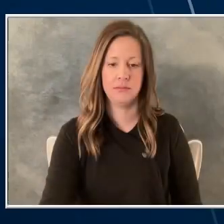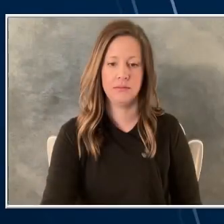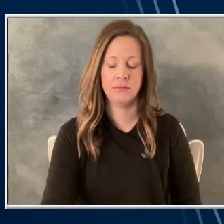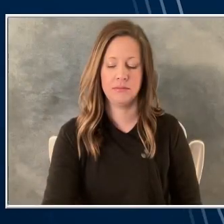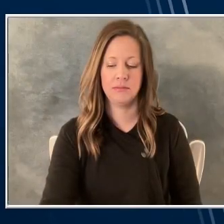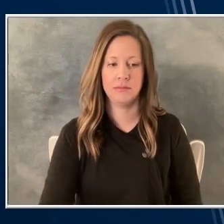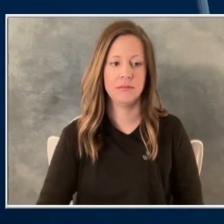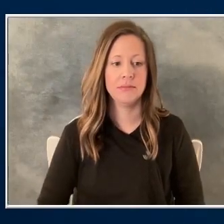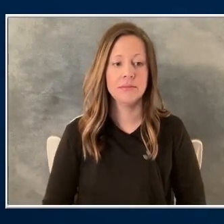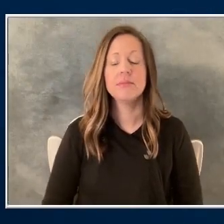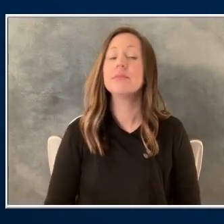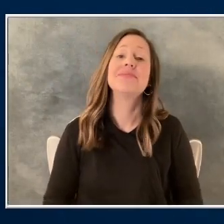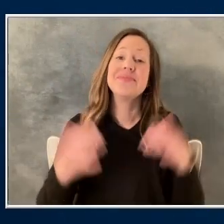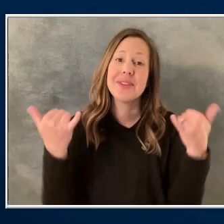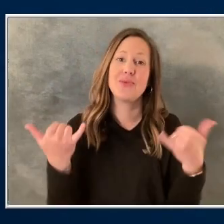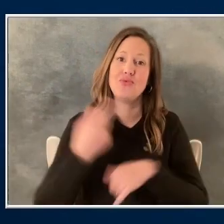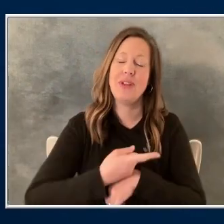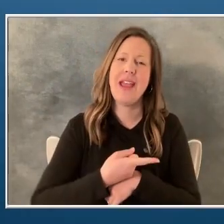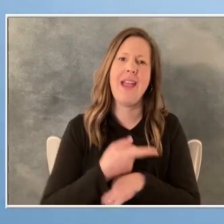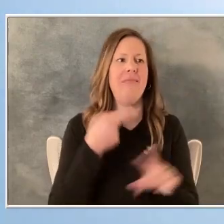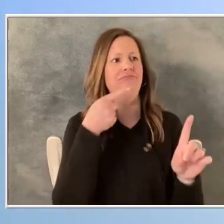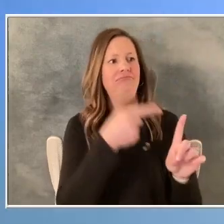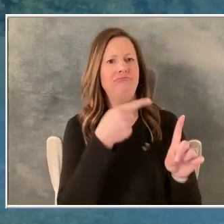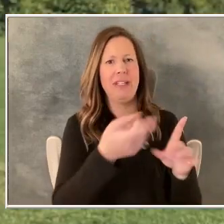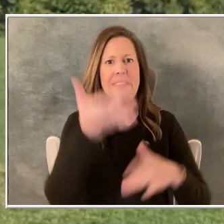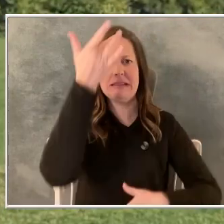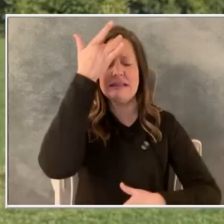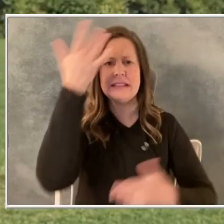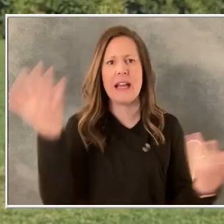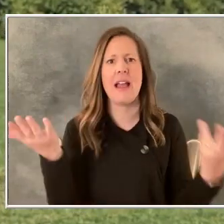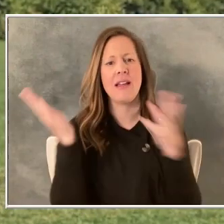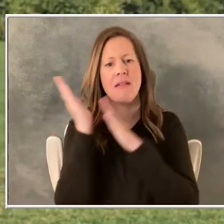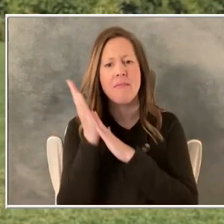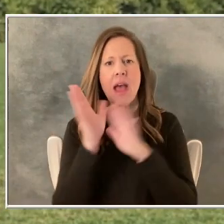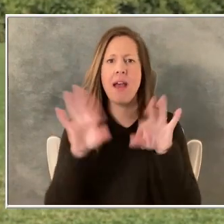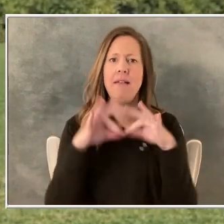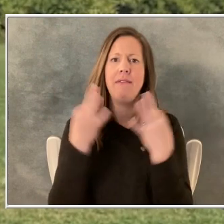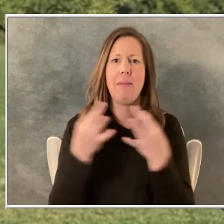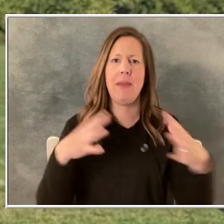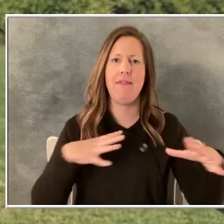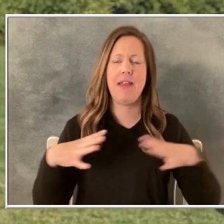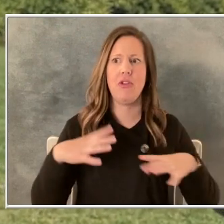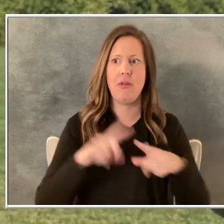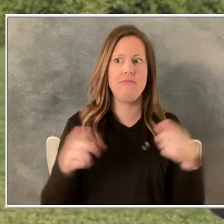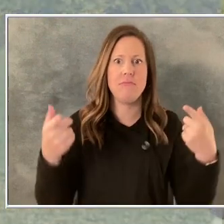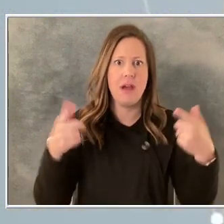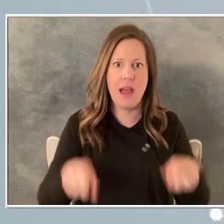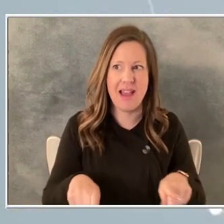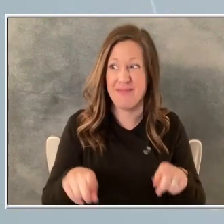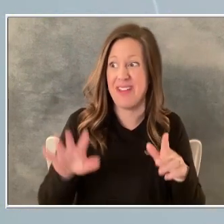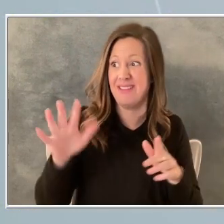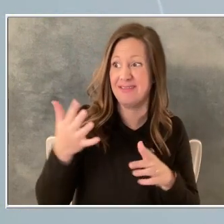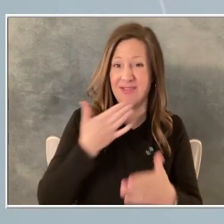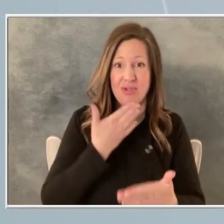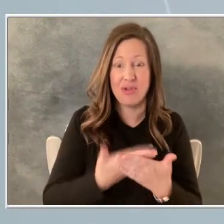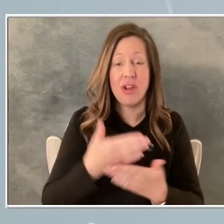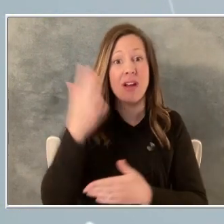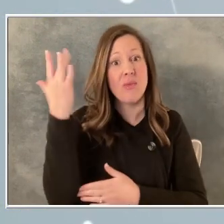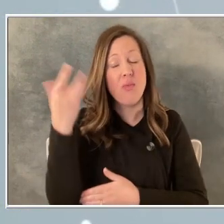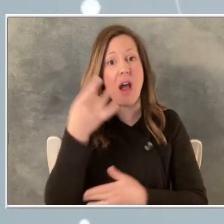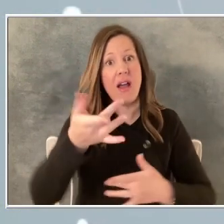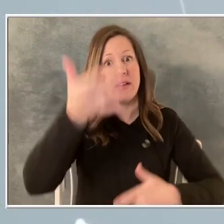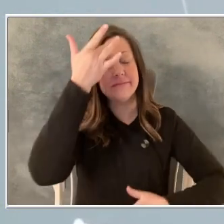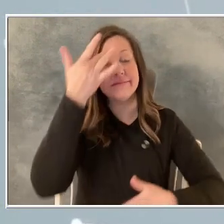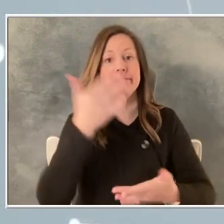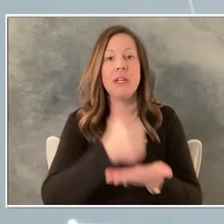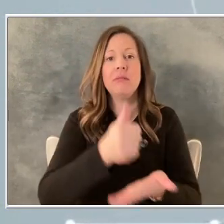Coming up today, he was sick in bed on a family vacation, but in a weird way, it was good because that illness helped spot cancer.